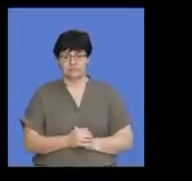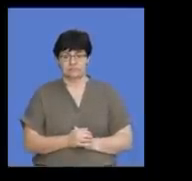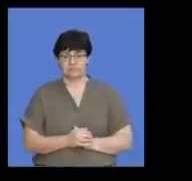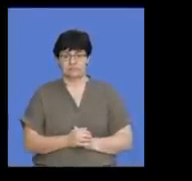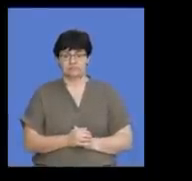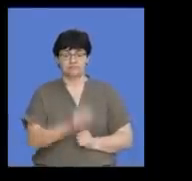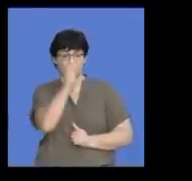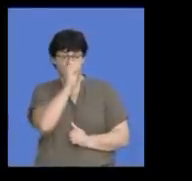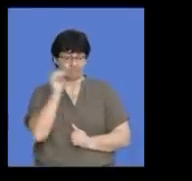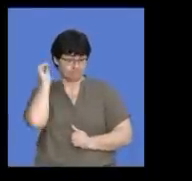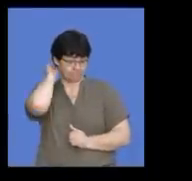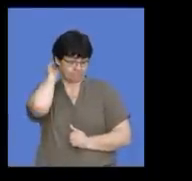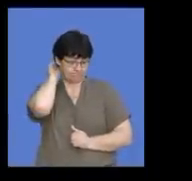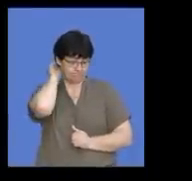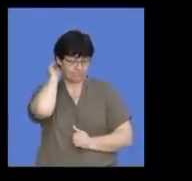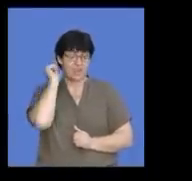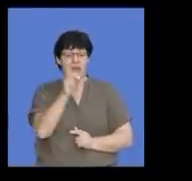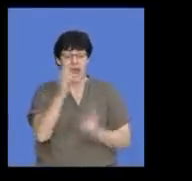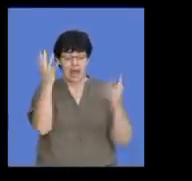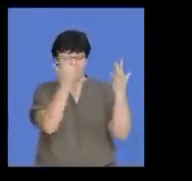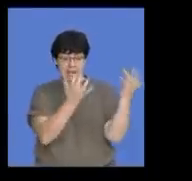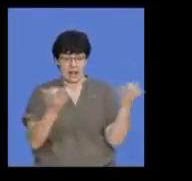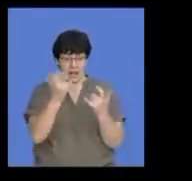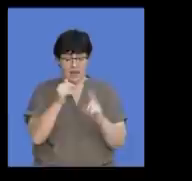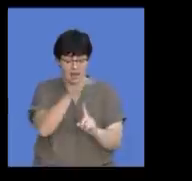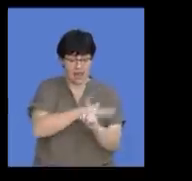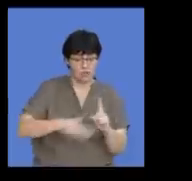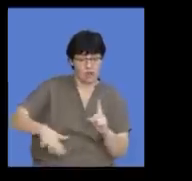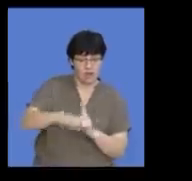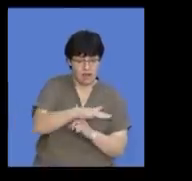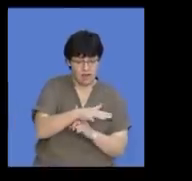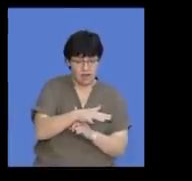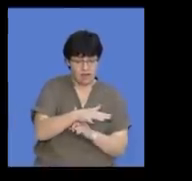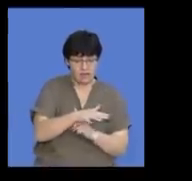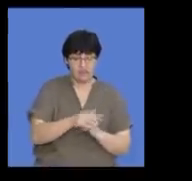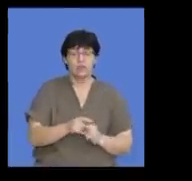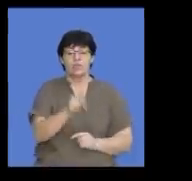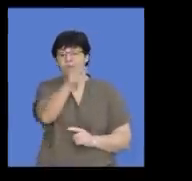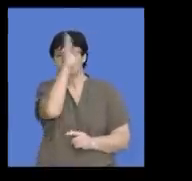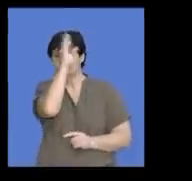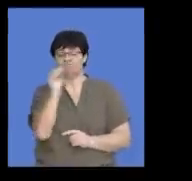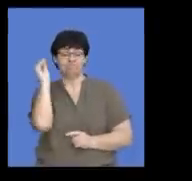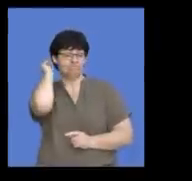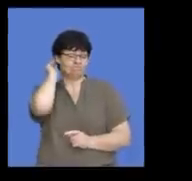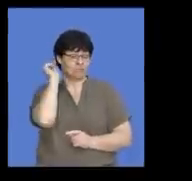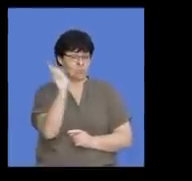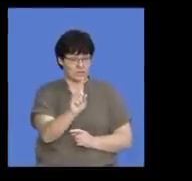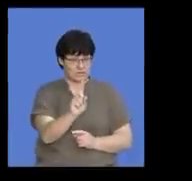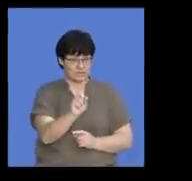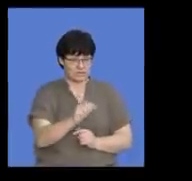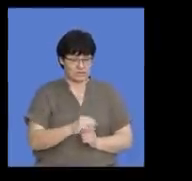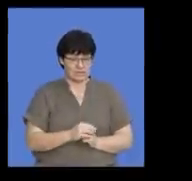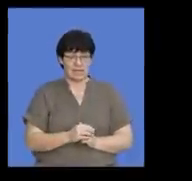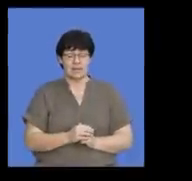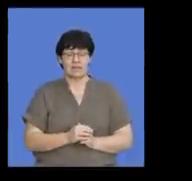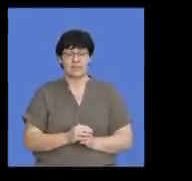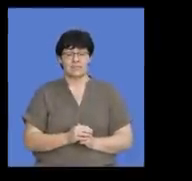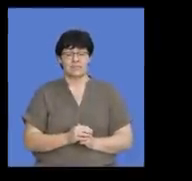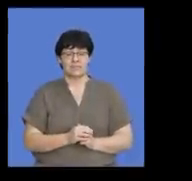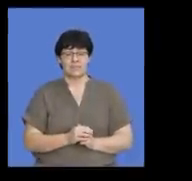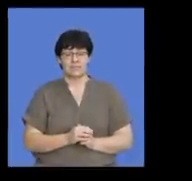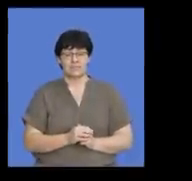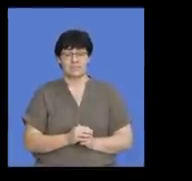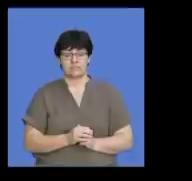Note the following. When it comes to calculating area, you should always remember, scale is used